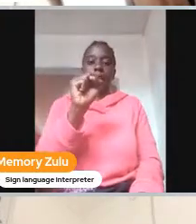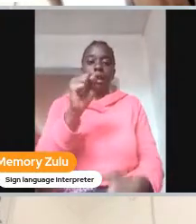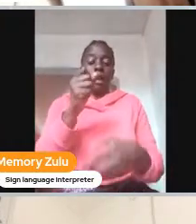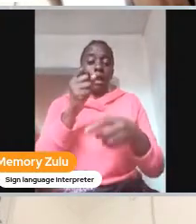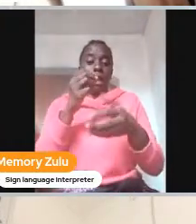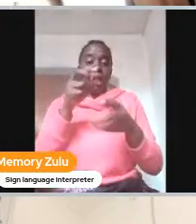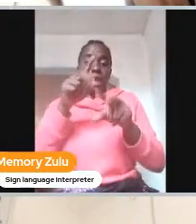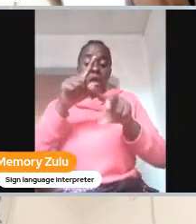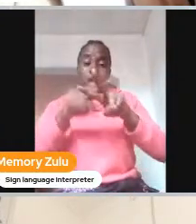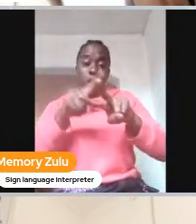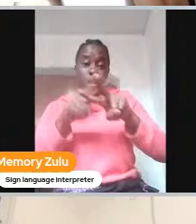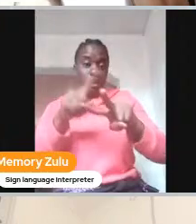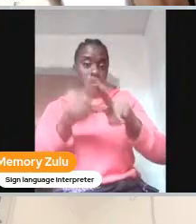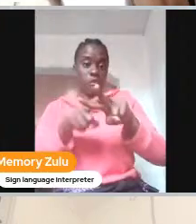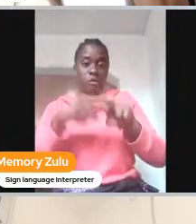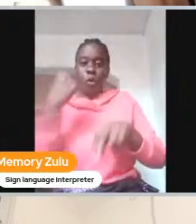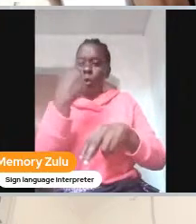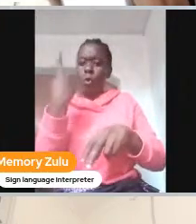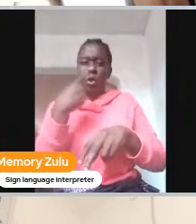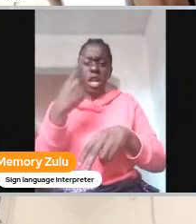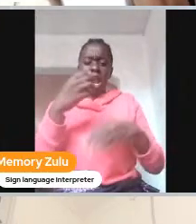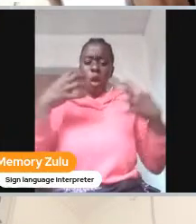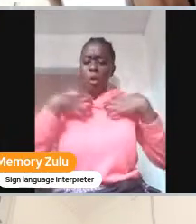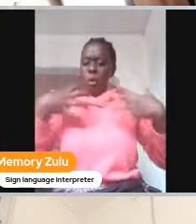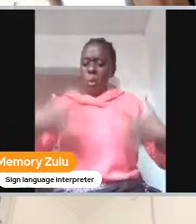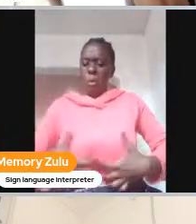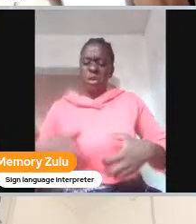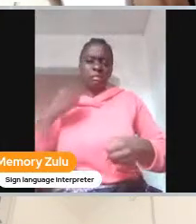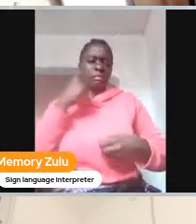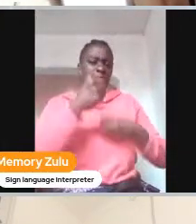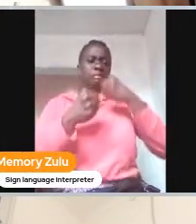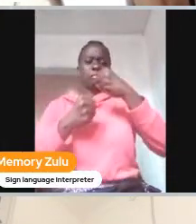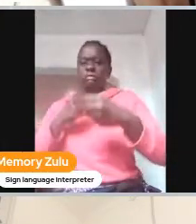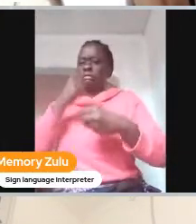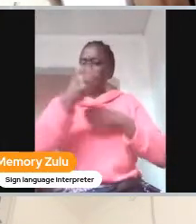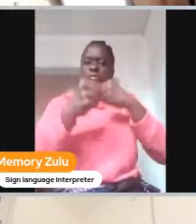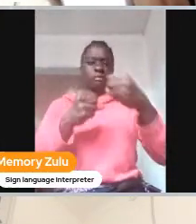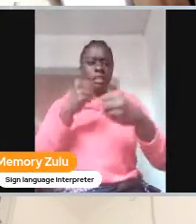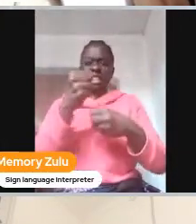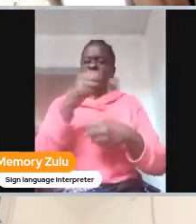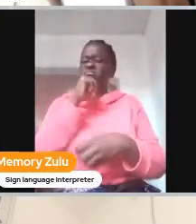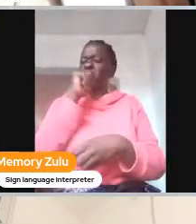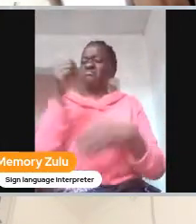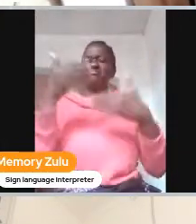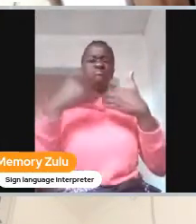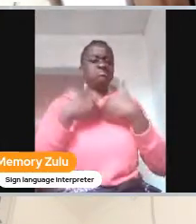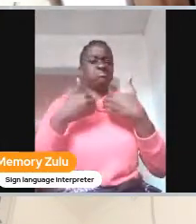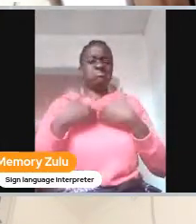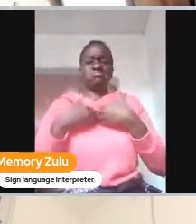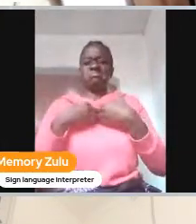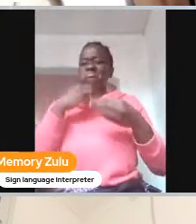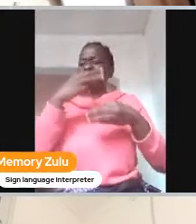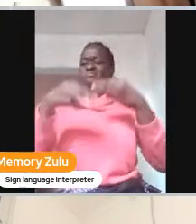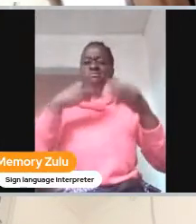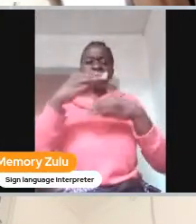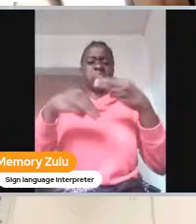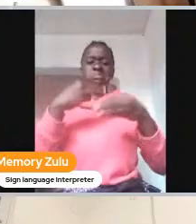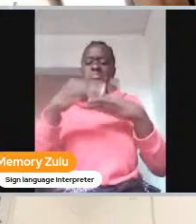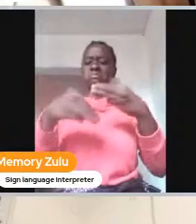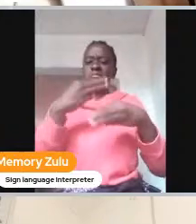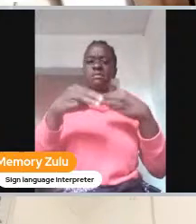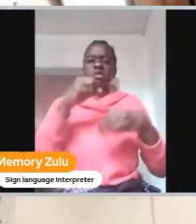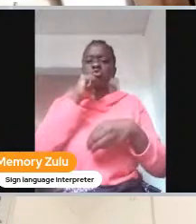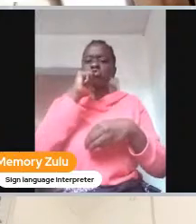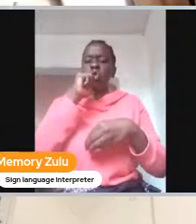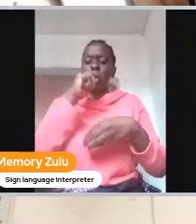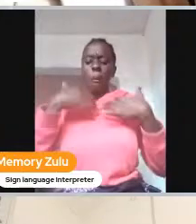compromised, someone may come in with anything that maybe rash or any other immunocompromised condition that will